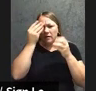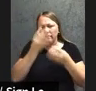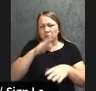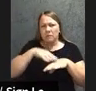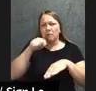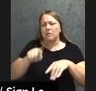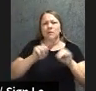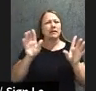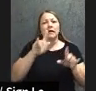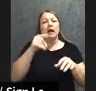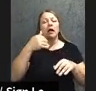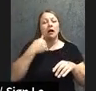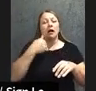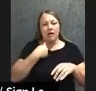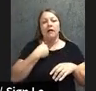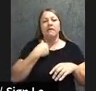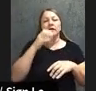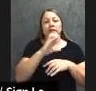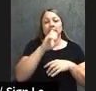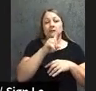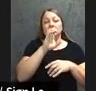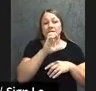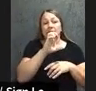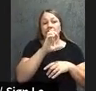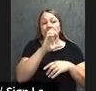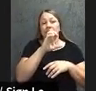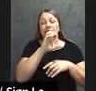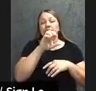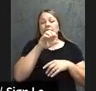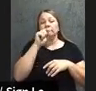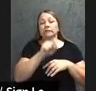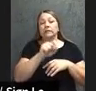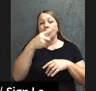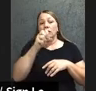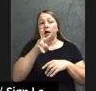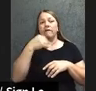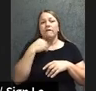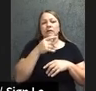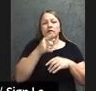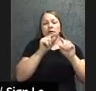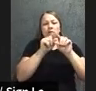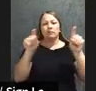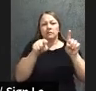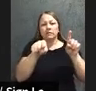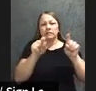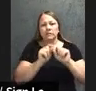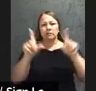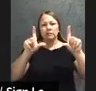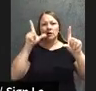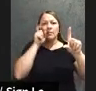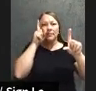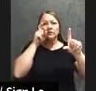You can get to it through the CDC.gov's main page, and it shows, this screenshot was taken on Friday, but you